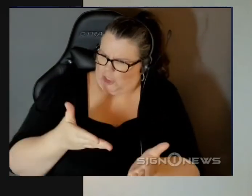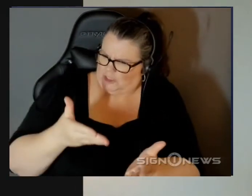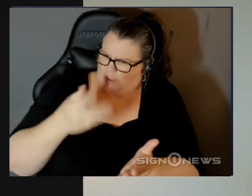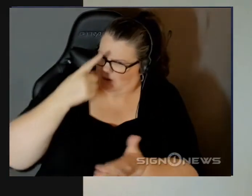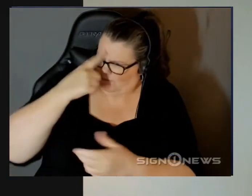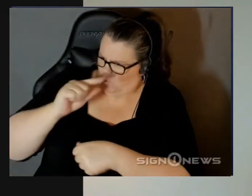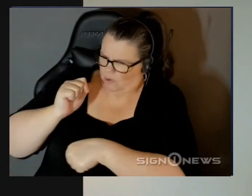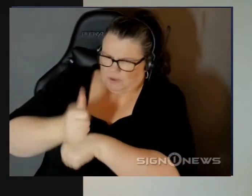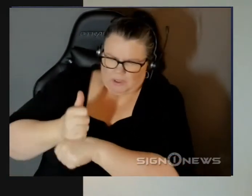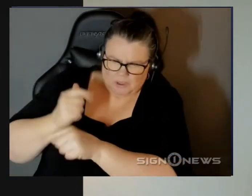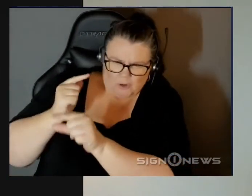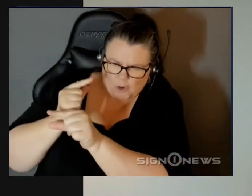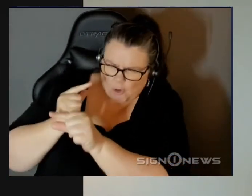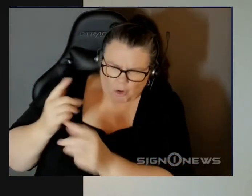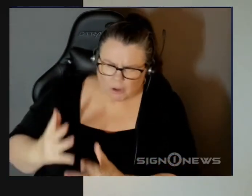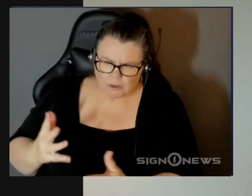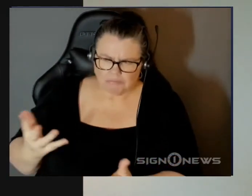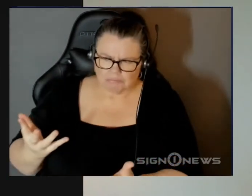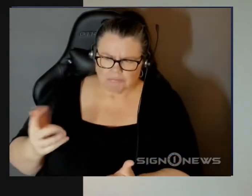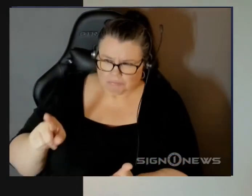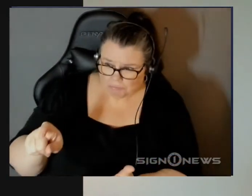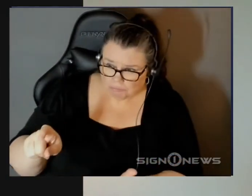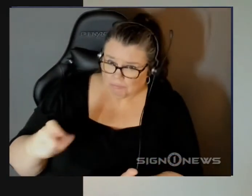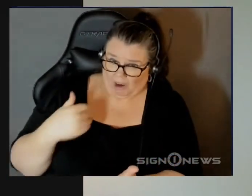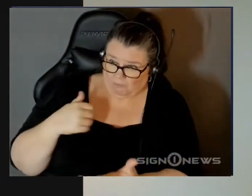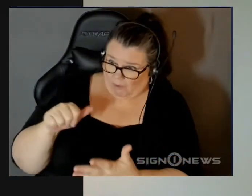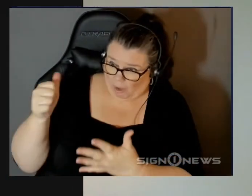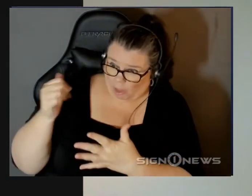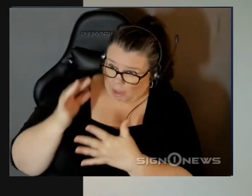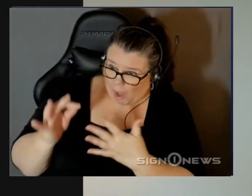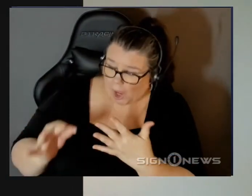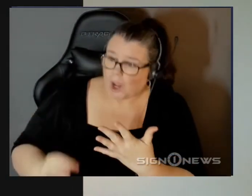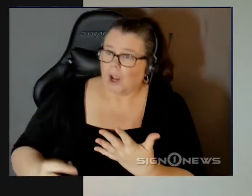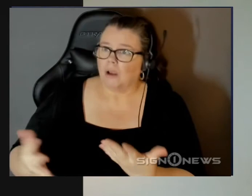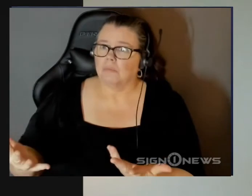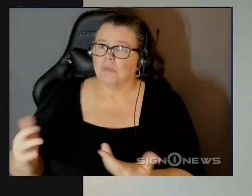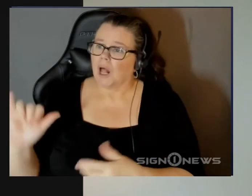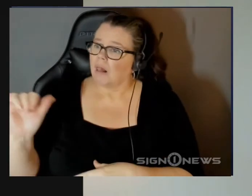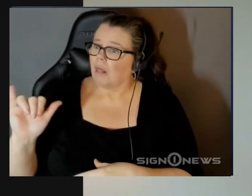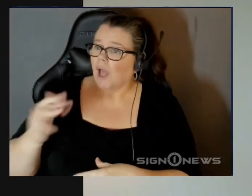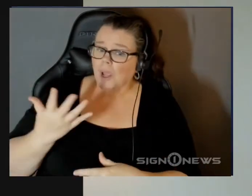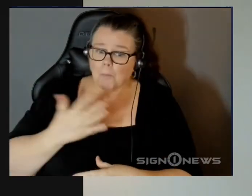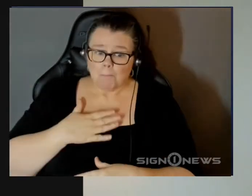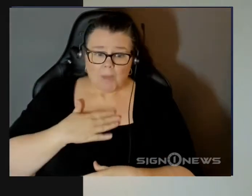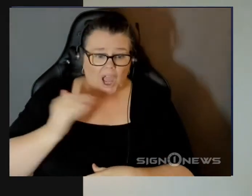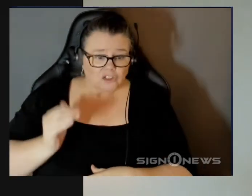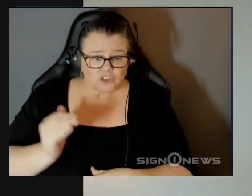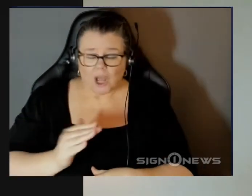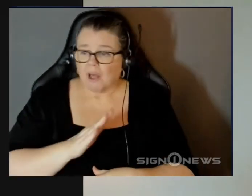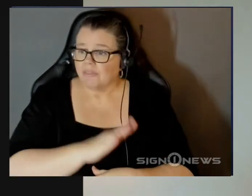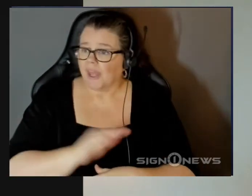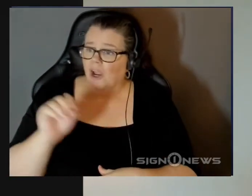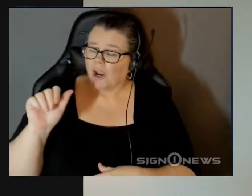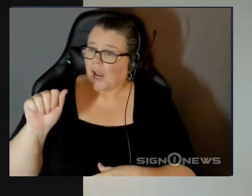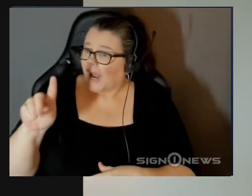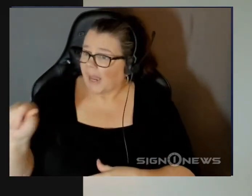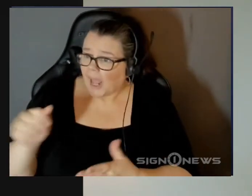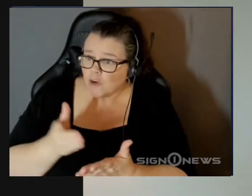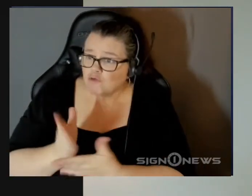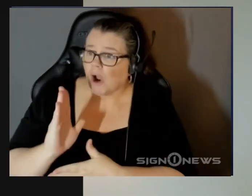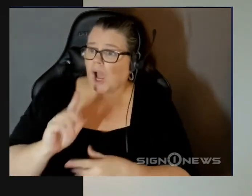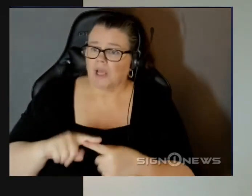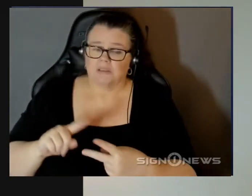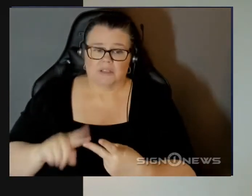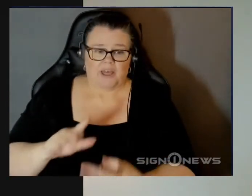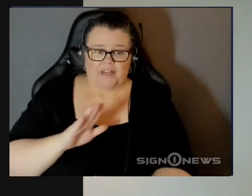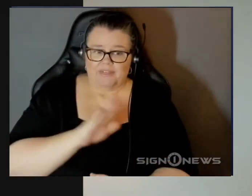Isn't there something else? Is there another way we can do this? What about my child's IDA rights? What about my child's ADA rights? Are you